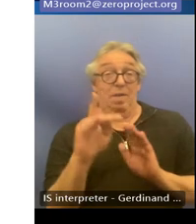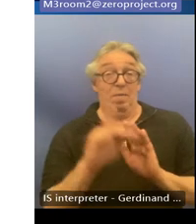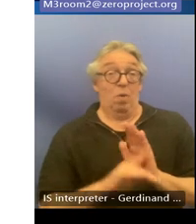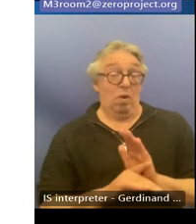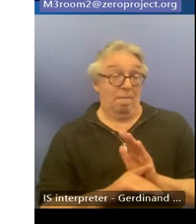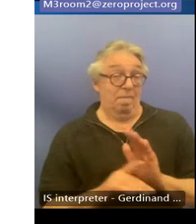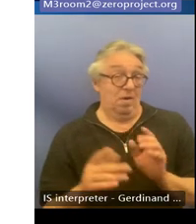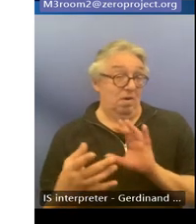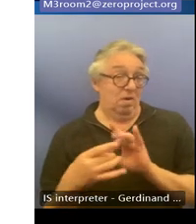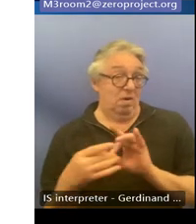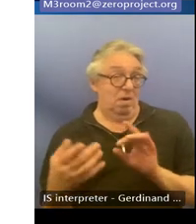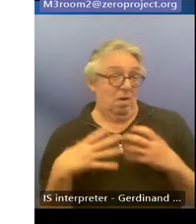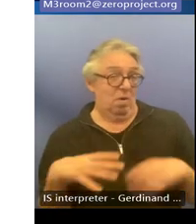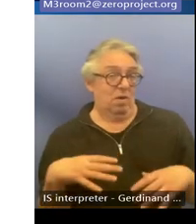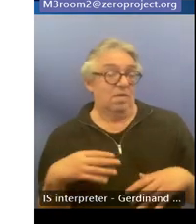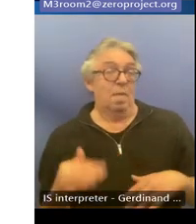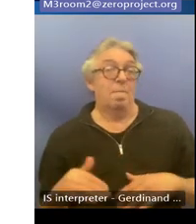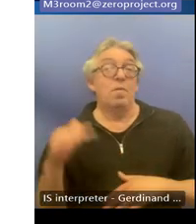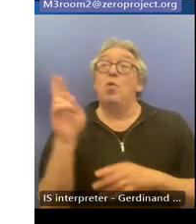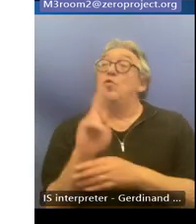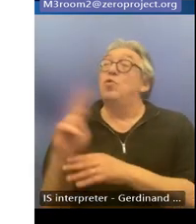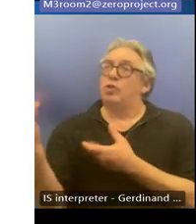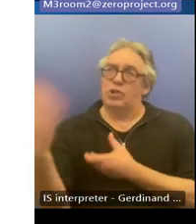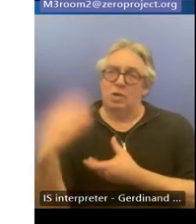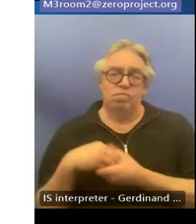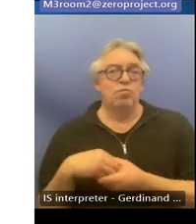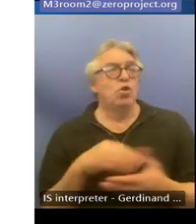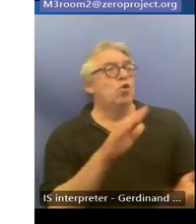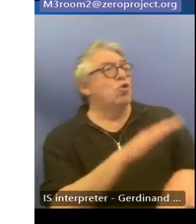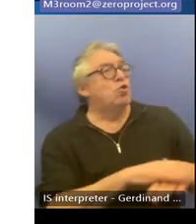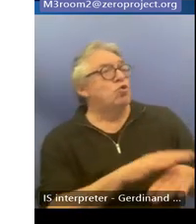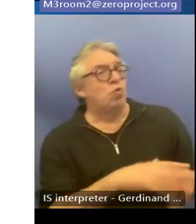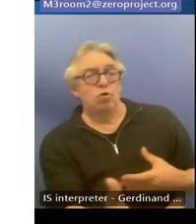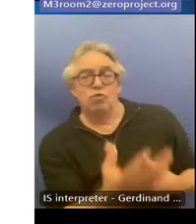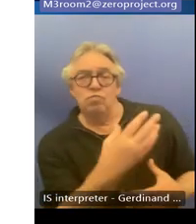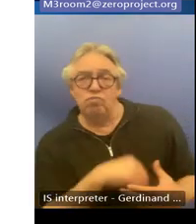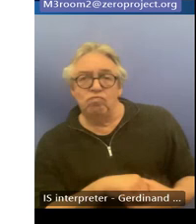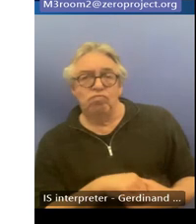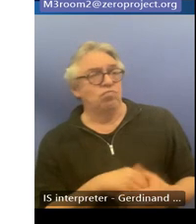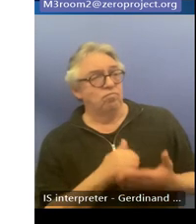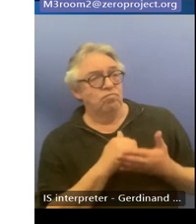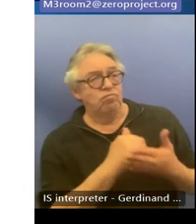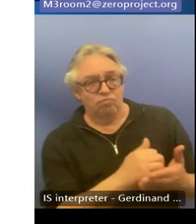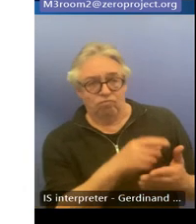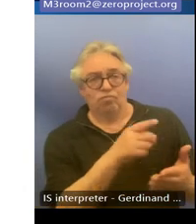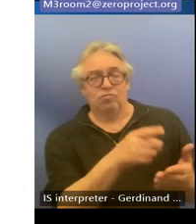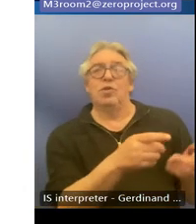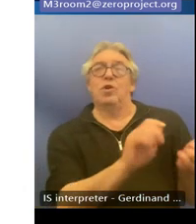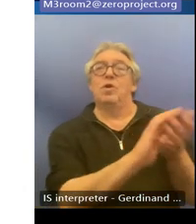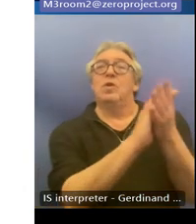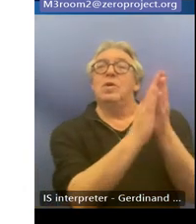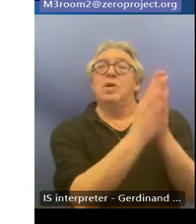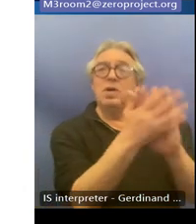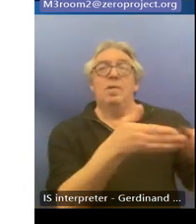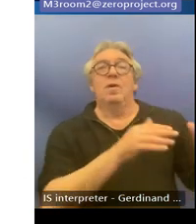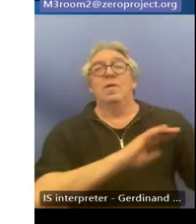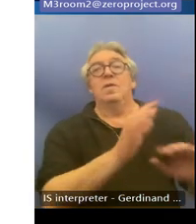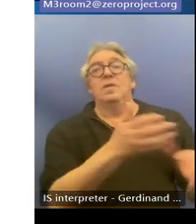more companies, more universities, more schools to make their environment accessible for deaf sign language users, too.